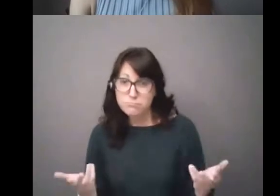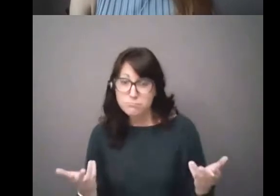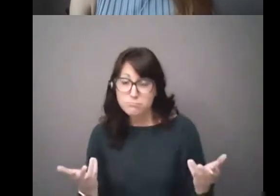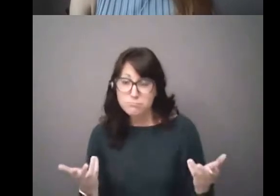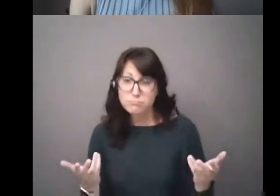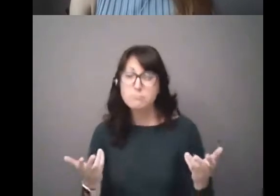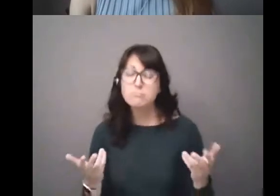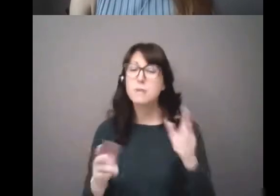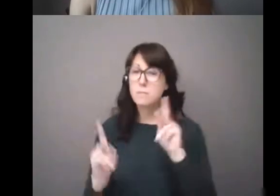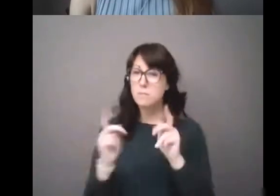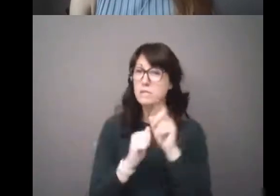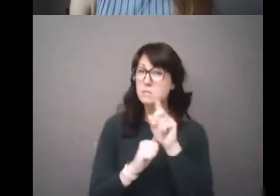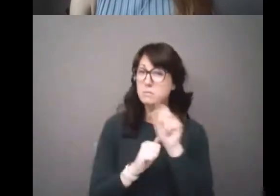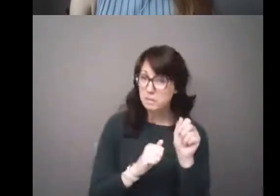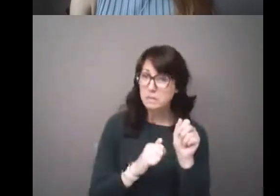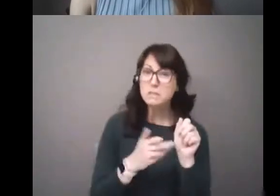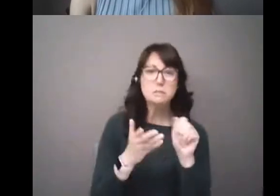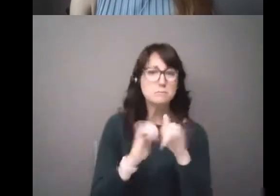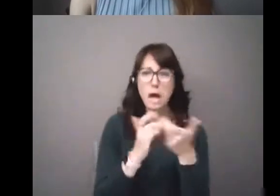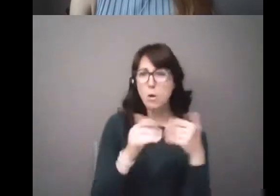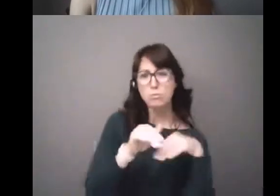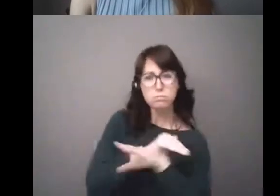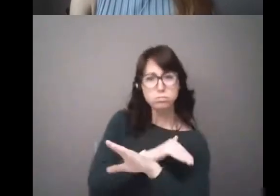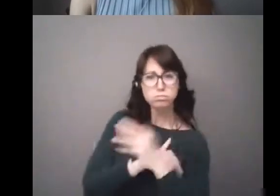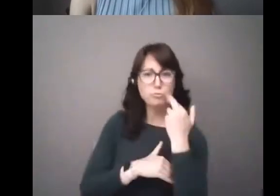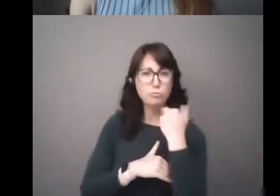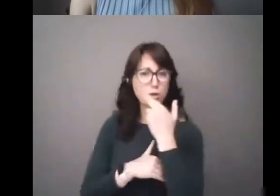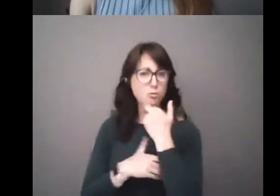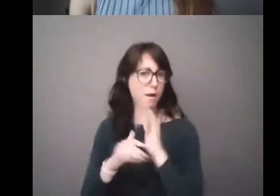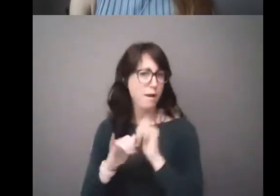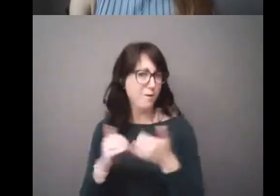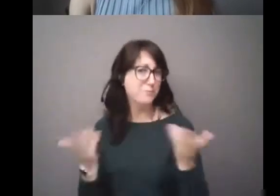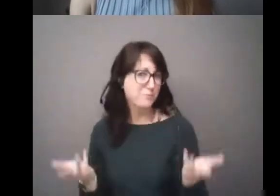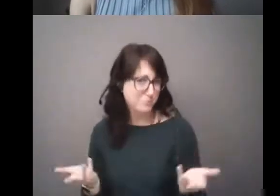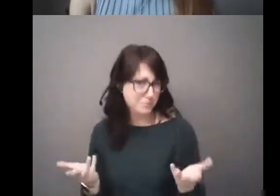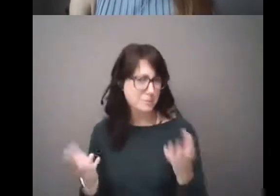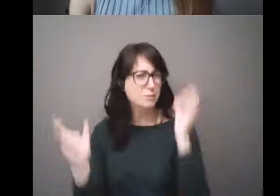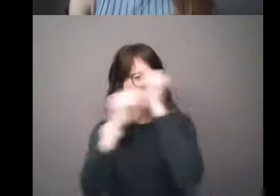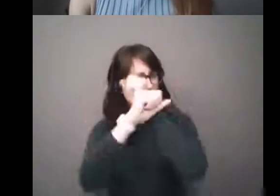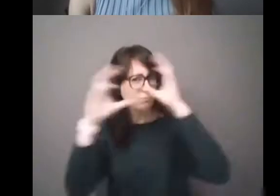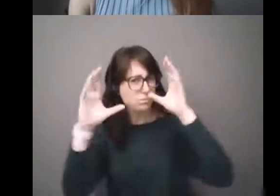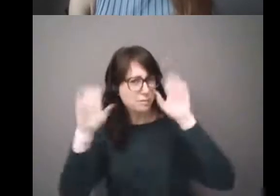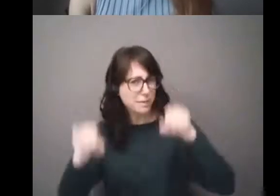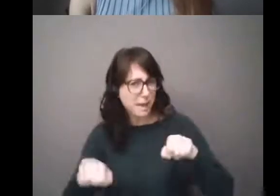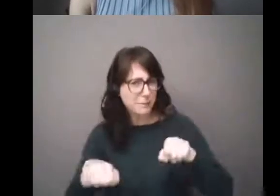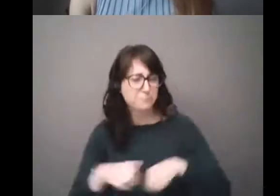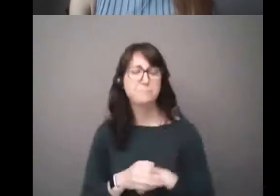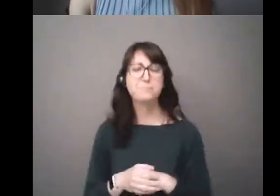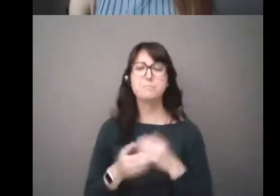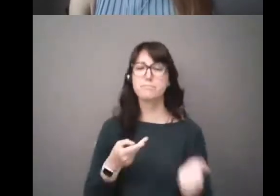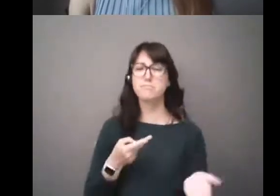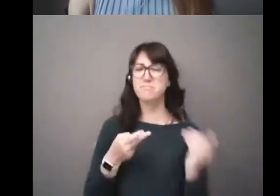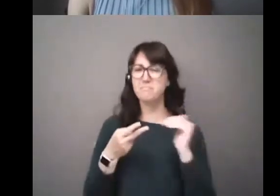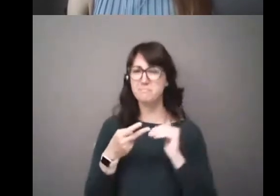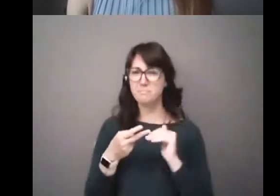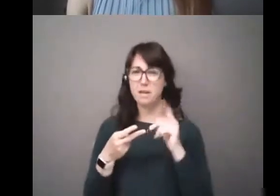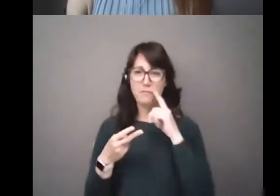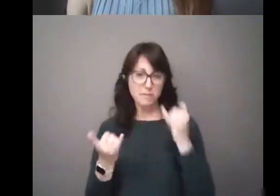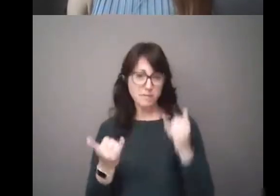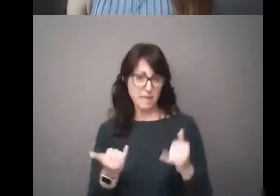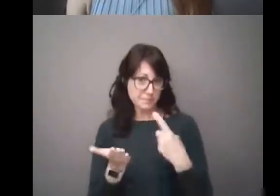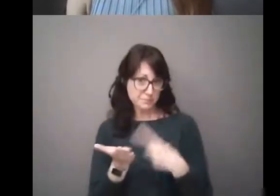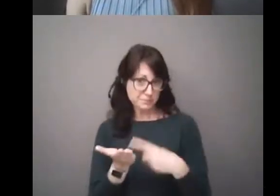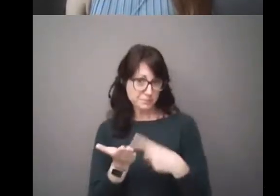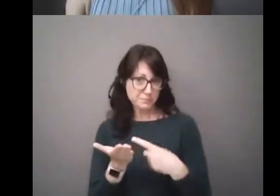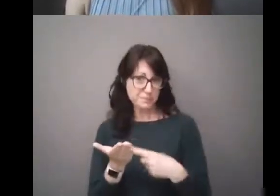with disabilities, can come into the business? As a second thought, I thought for today's